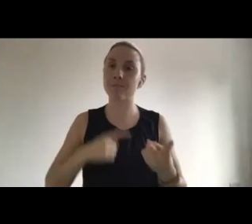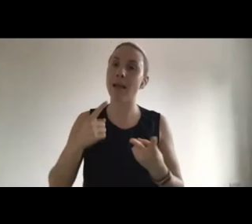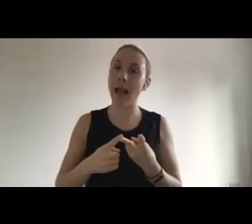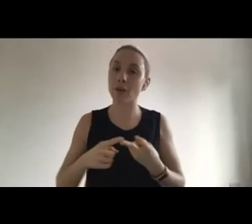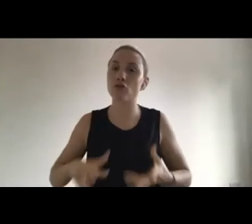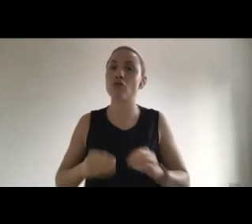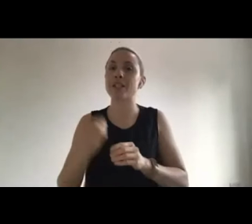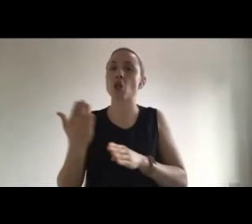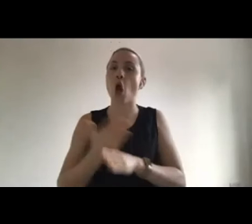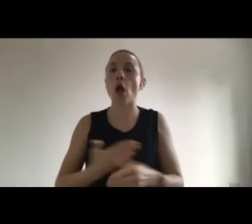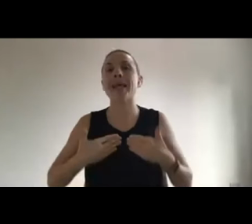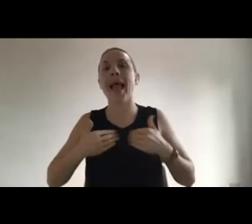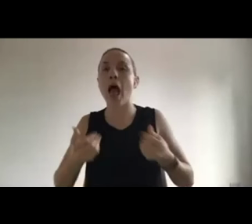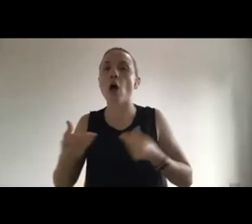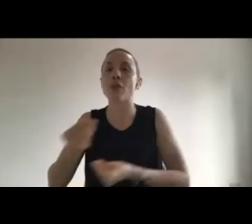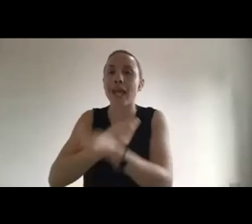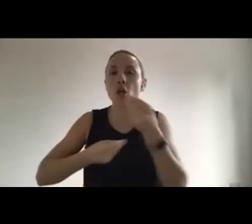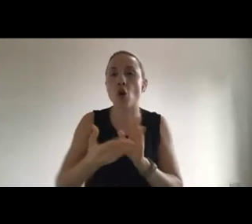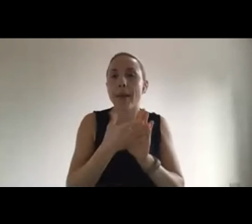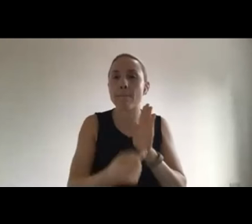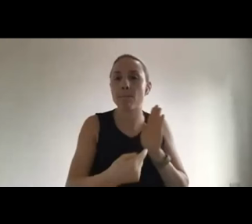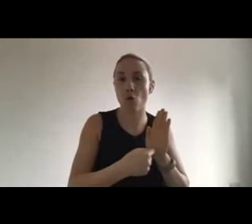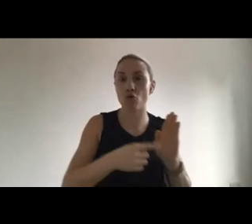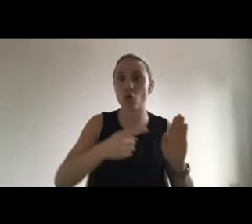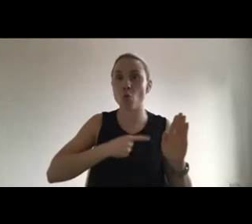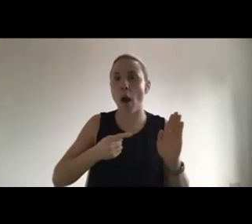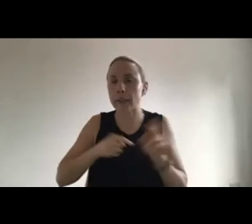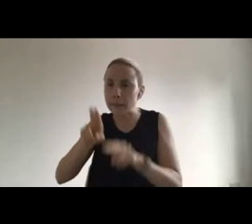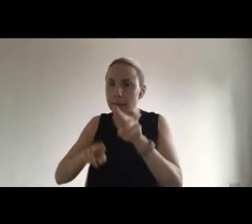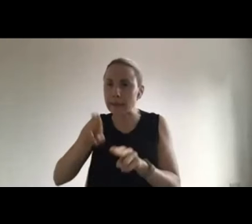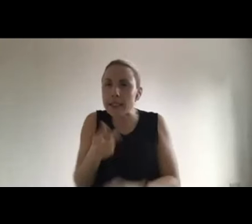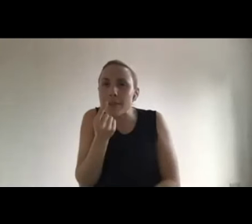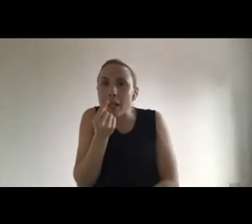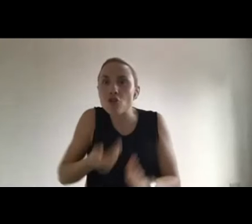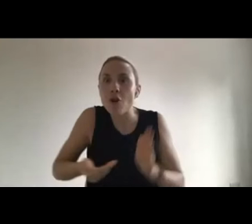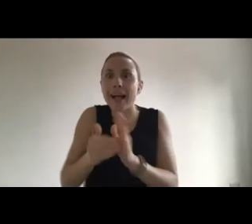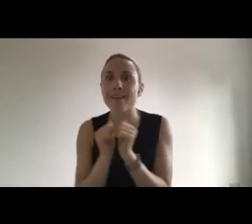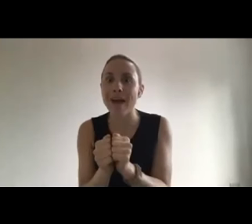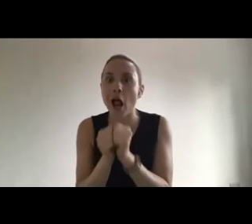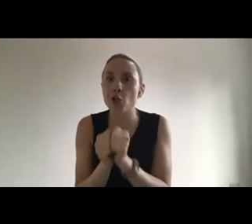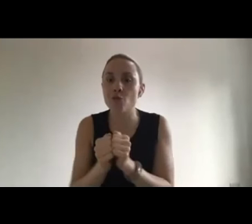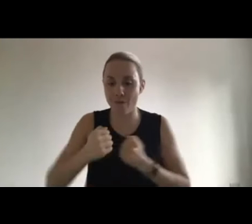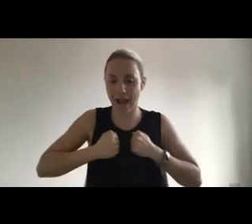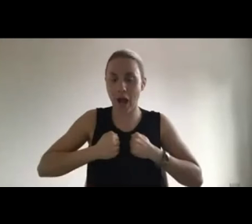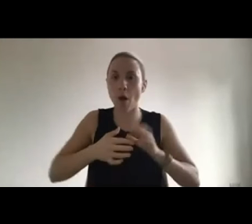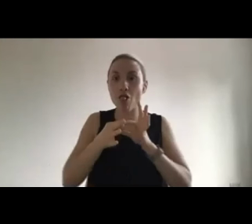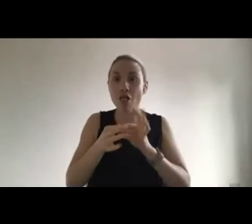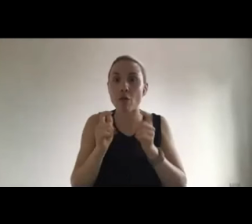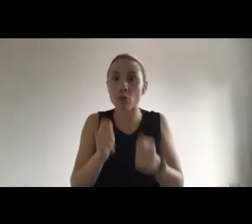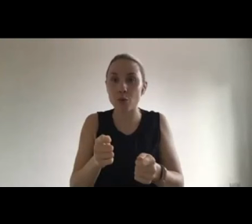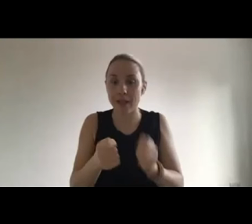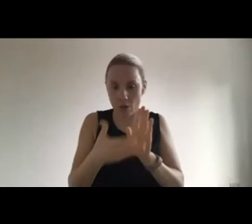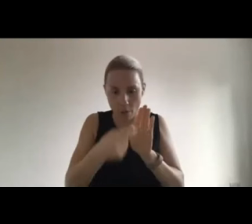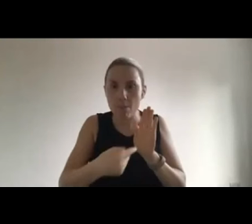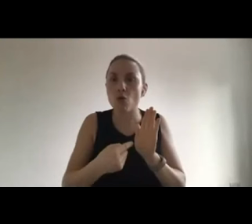to assess the potential added value of these therapeutics. And these models can be used by drug